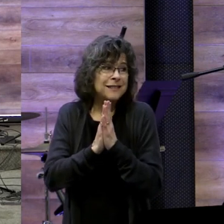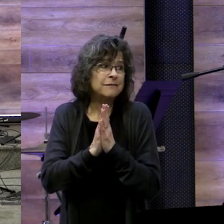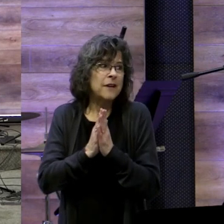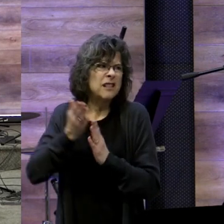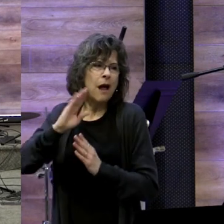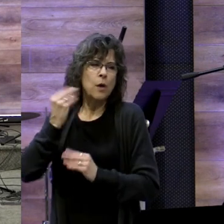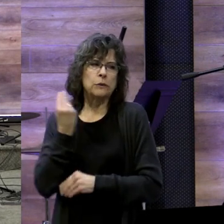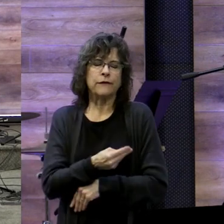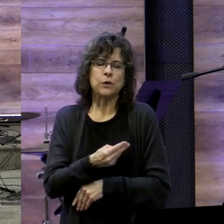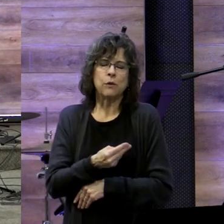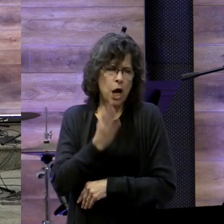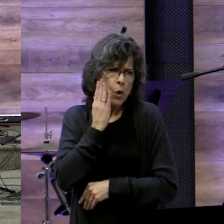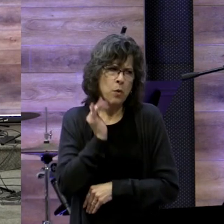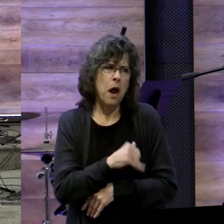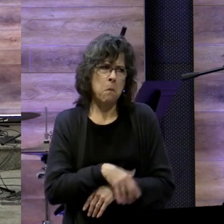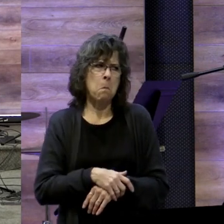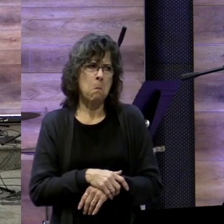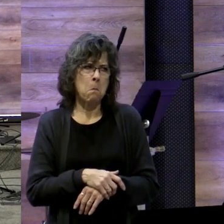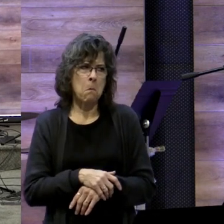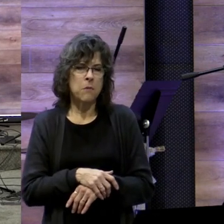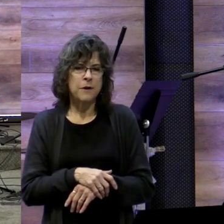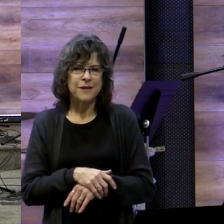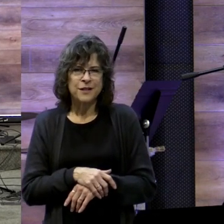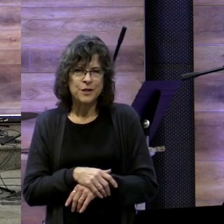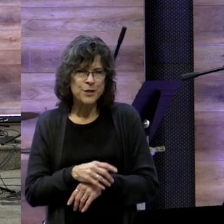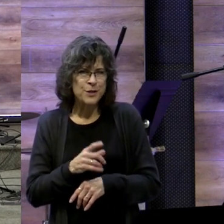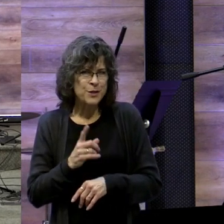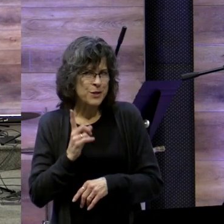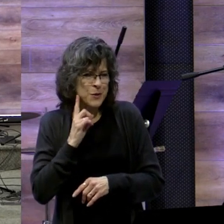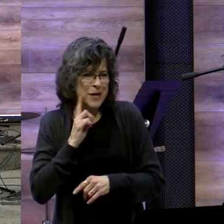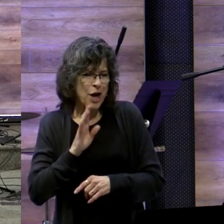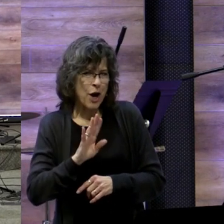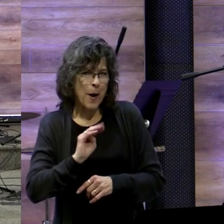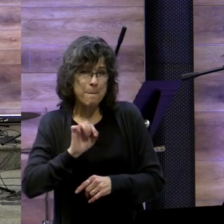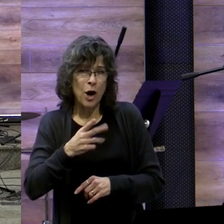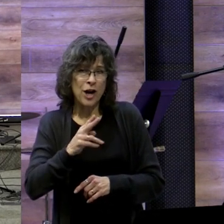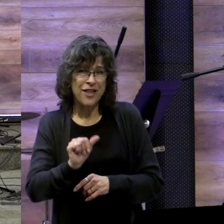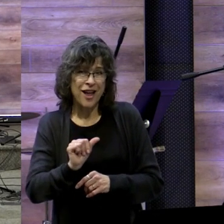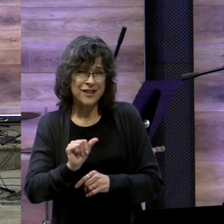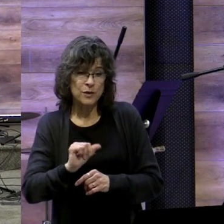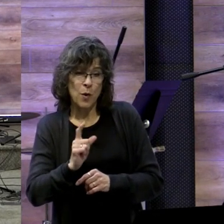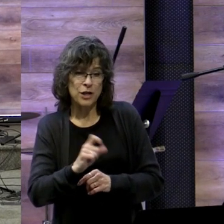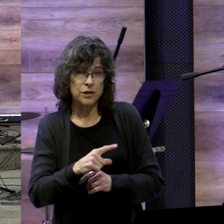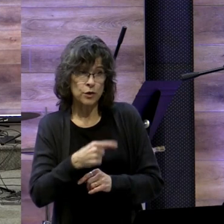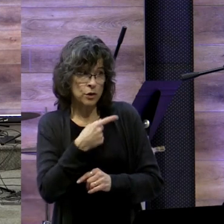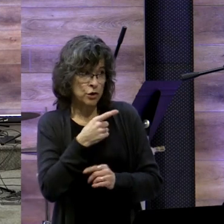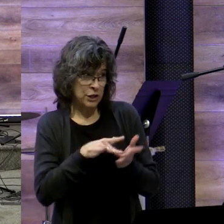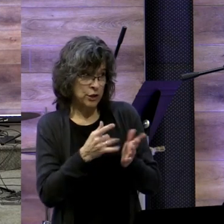God will give you. Do you hear the question behind it? Jesus, you can.